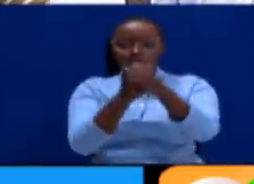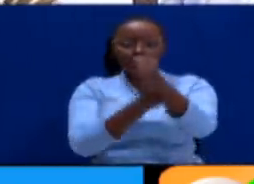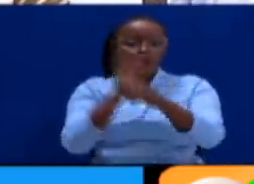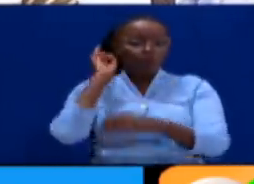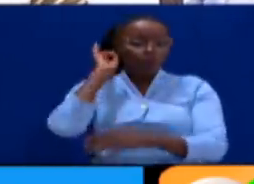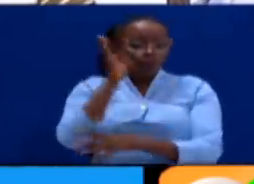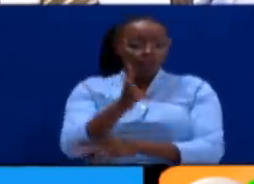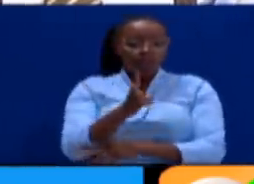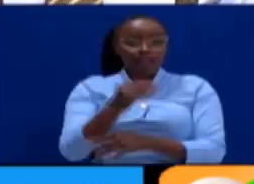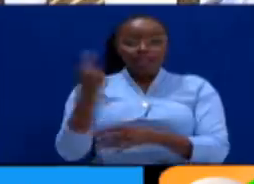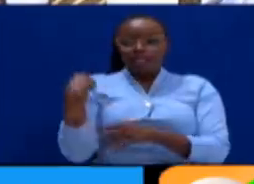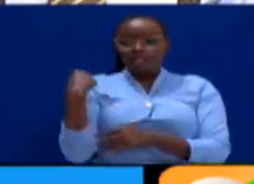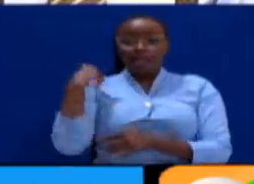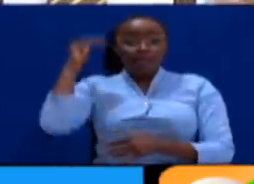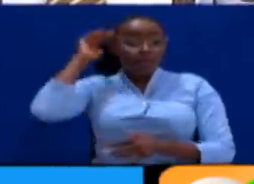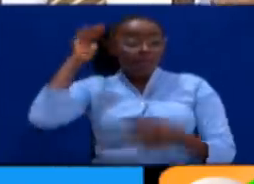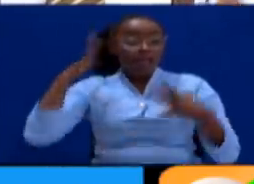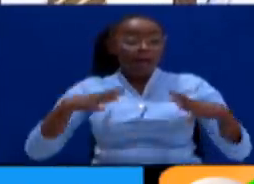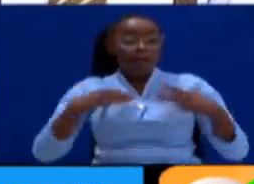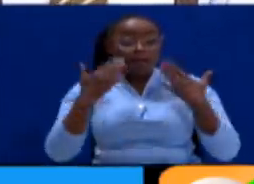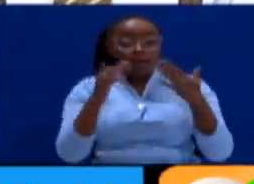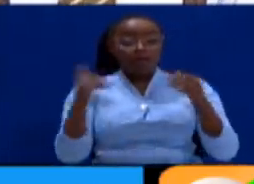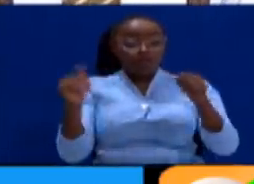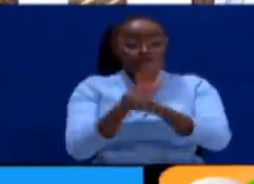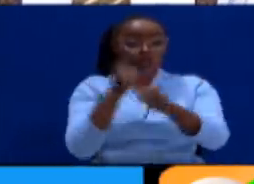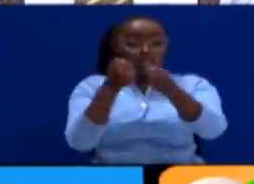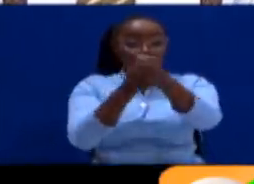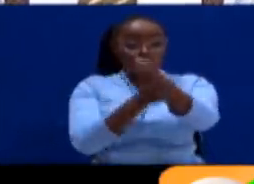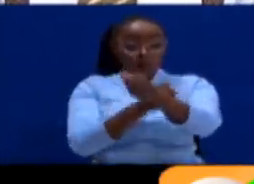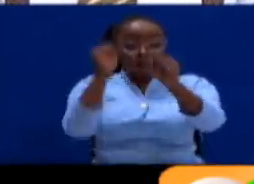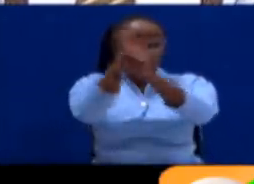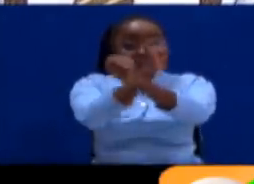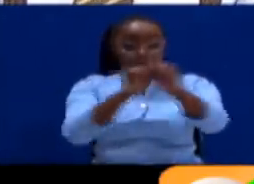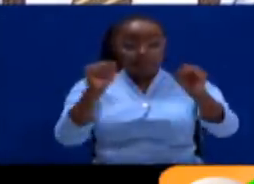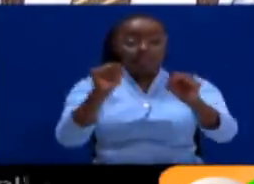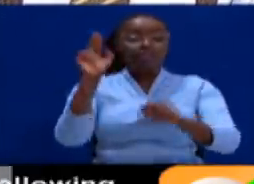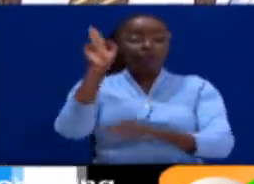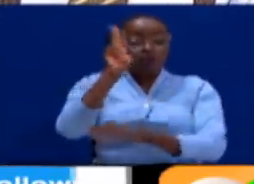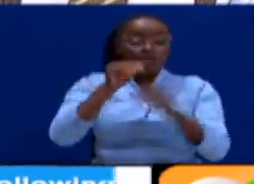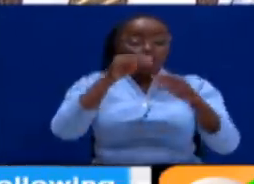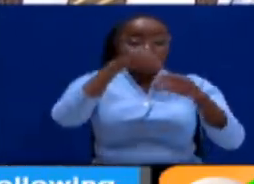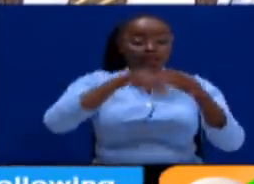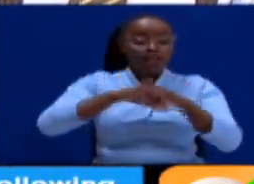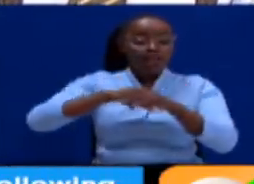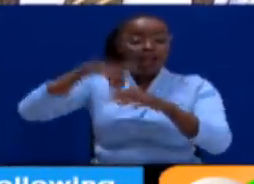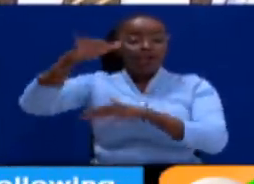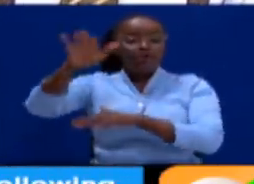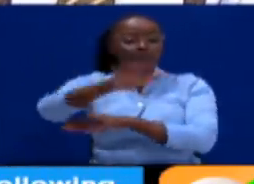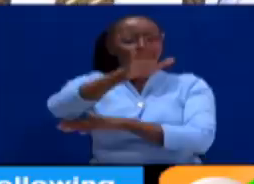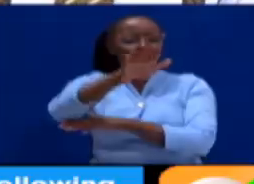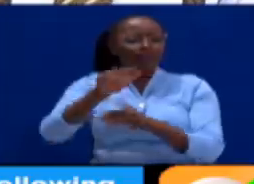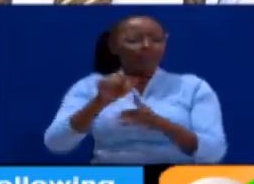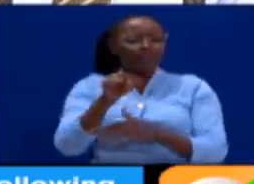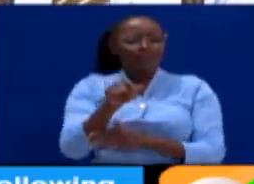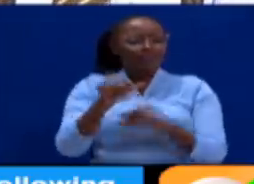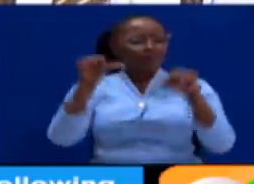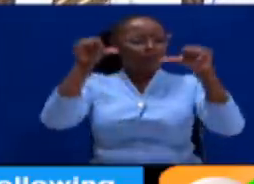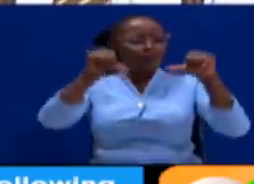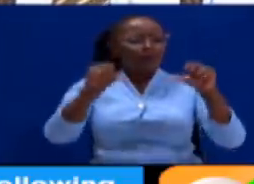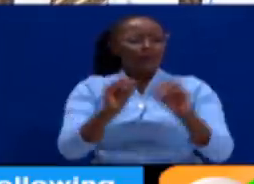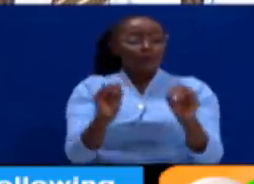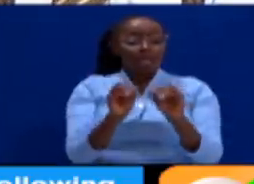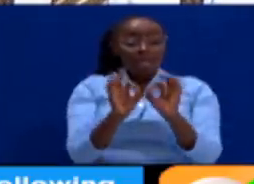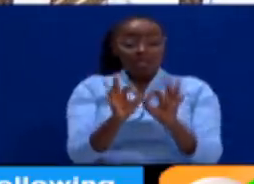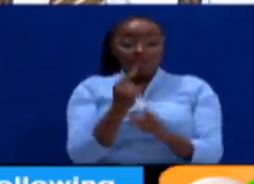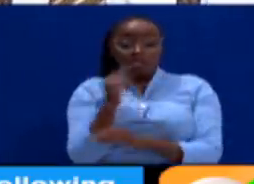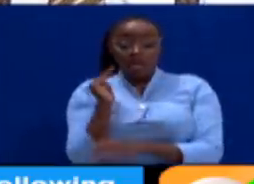support. That is what I heard yesterday. Yeah. That we're going to fully support His Excellency the President in and out of Parliament, which is not a bad thing if you can come